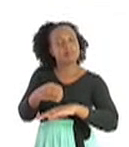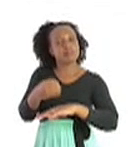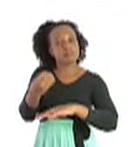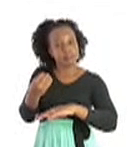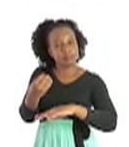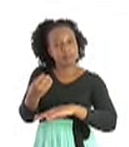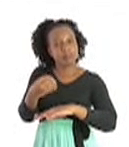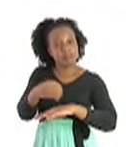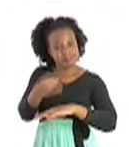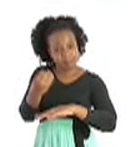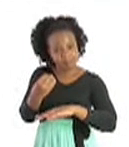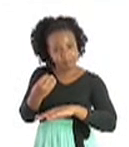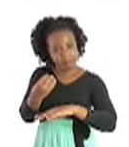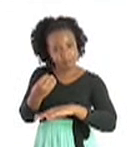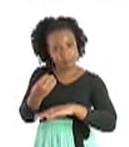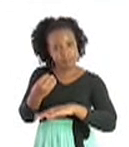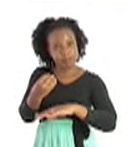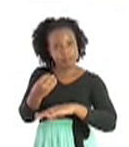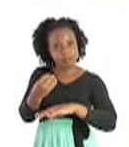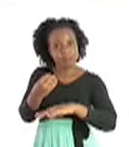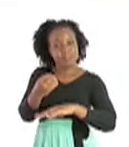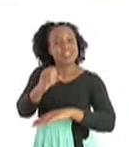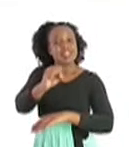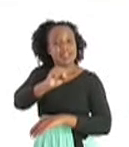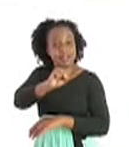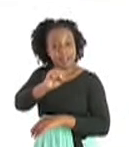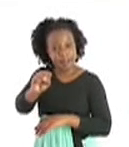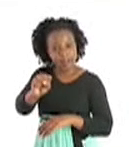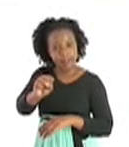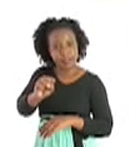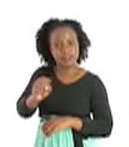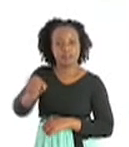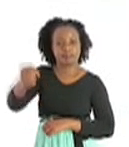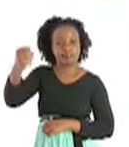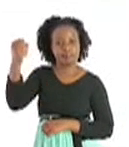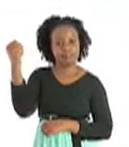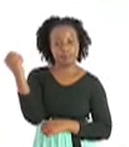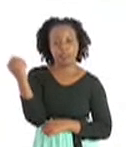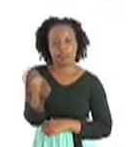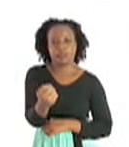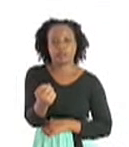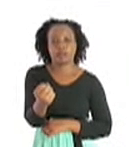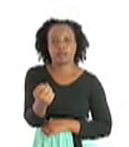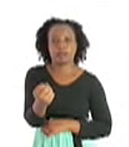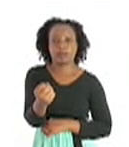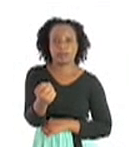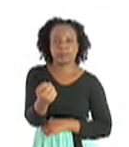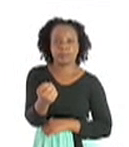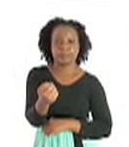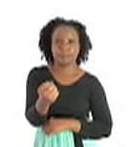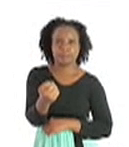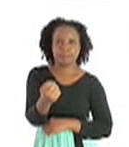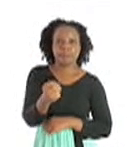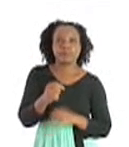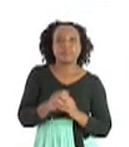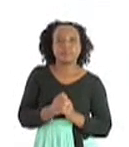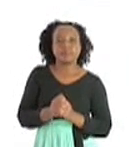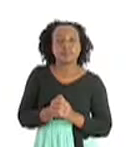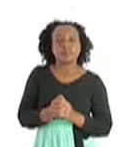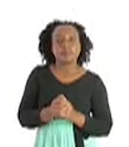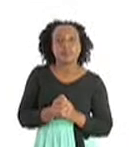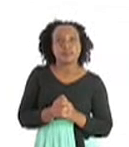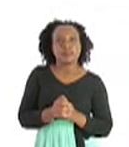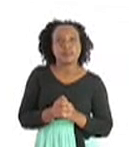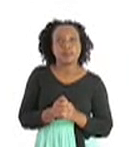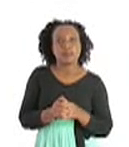Can you see Saturday? Can you see that Saturday is written with the capital letters? Yes, she can see that. All